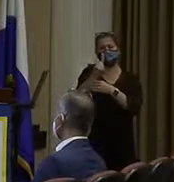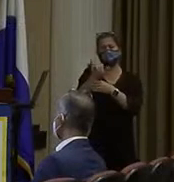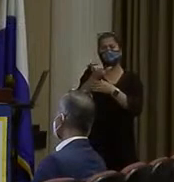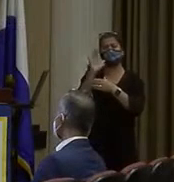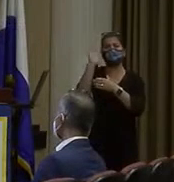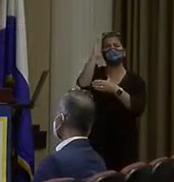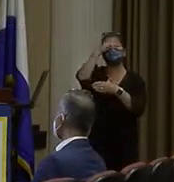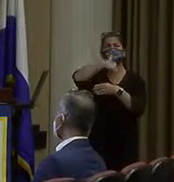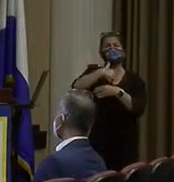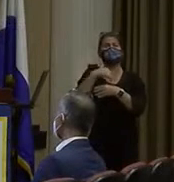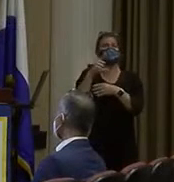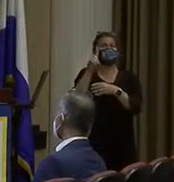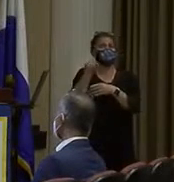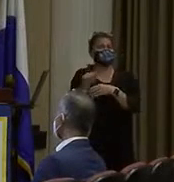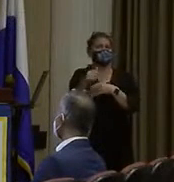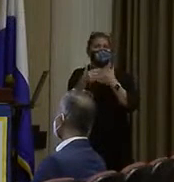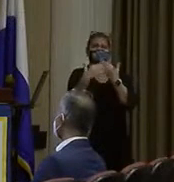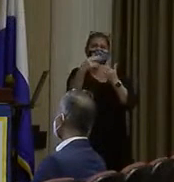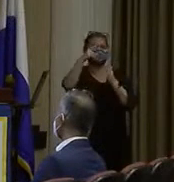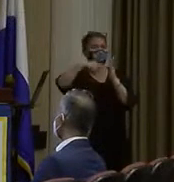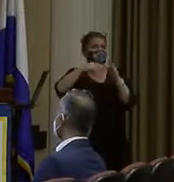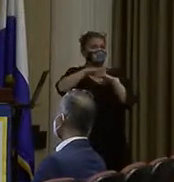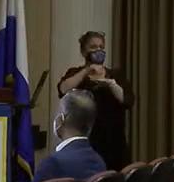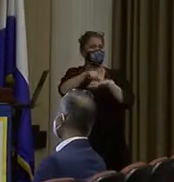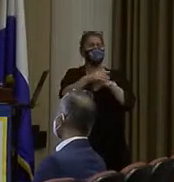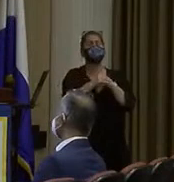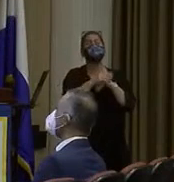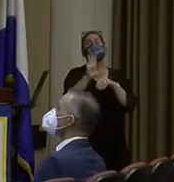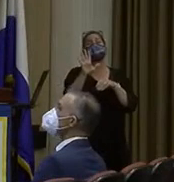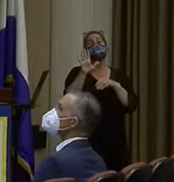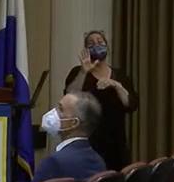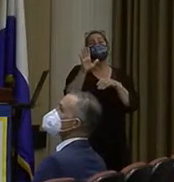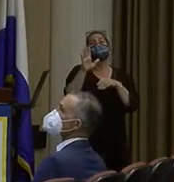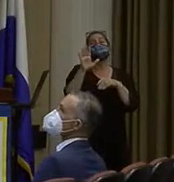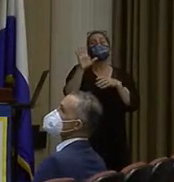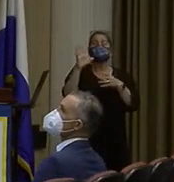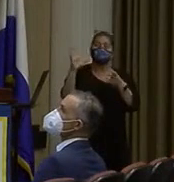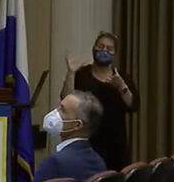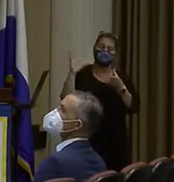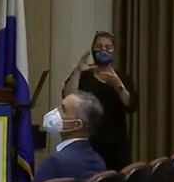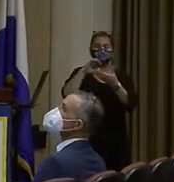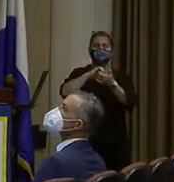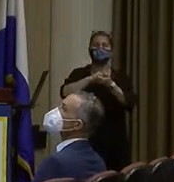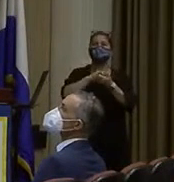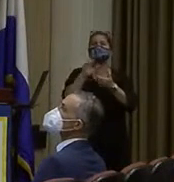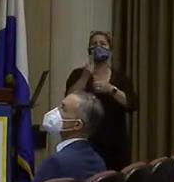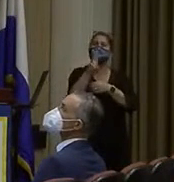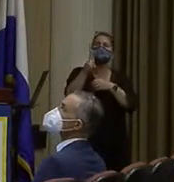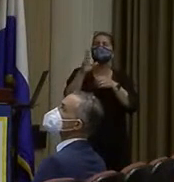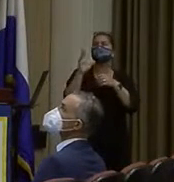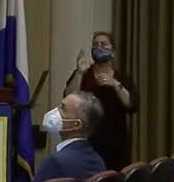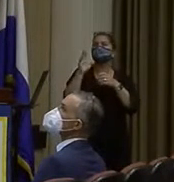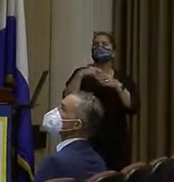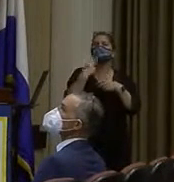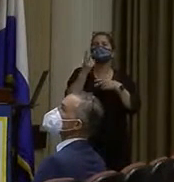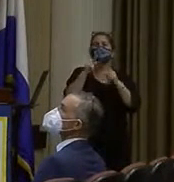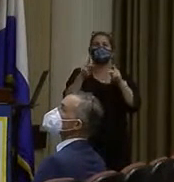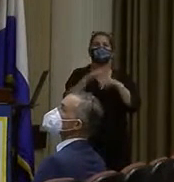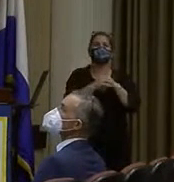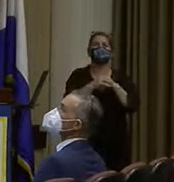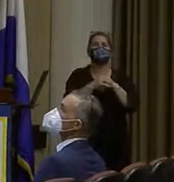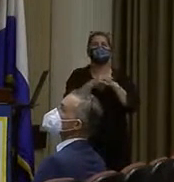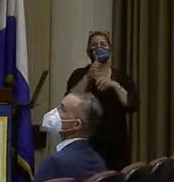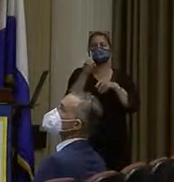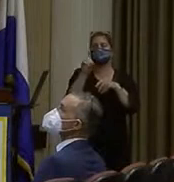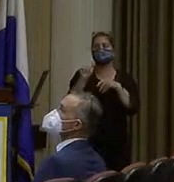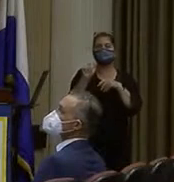Disability, which is a very easy read on this topic. And then engaging and using the voice of people with disabilities. The mantra of the disability